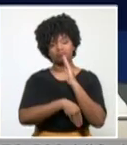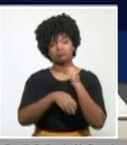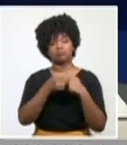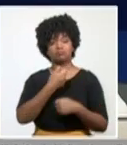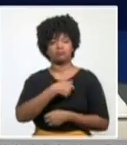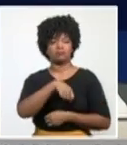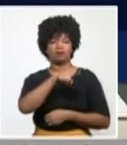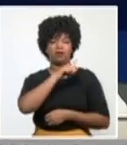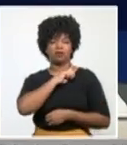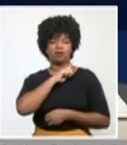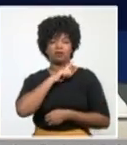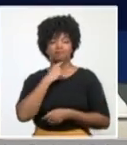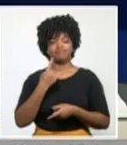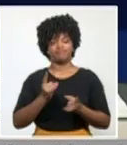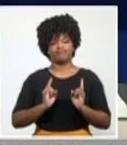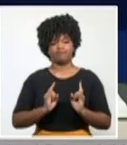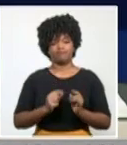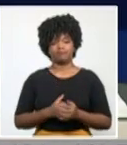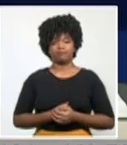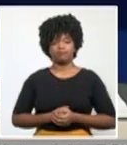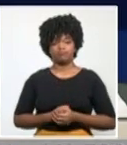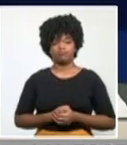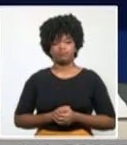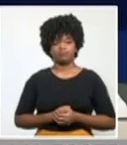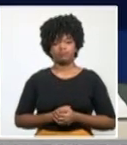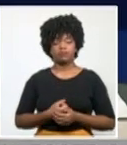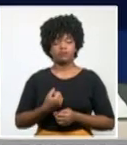fallece este paciente, en la mañana de ayer.